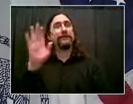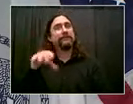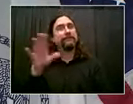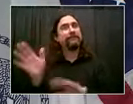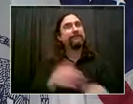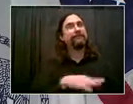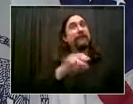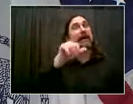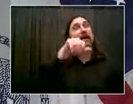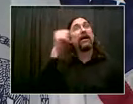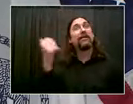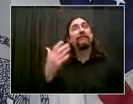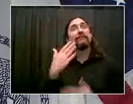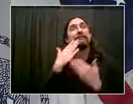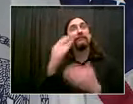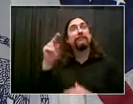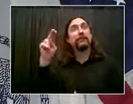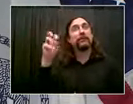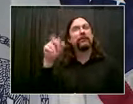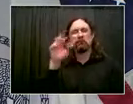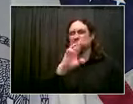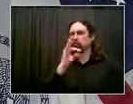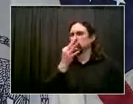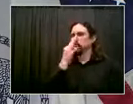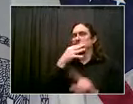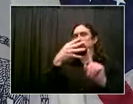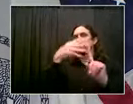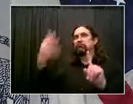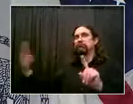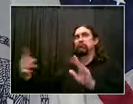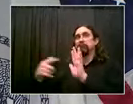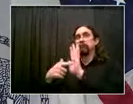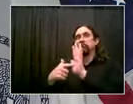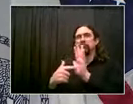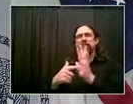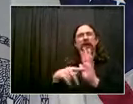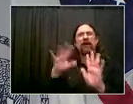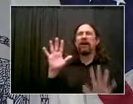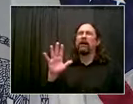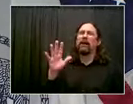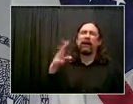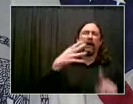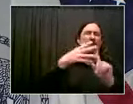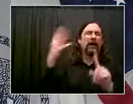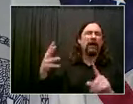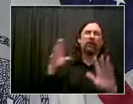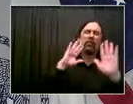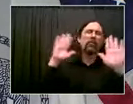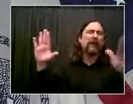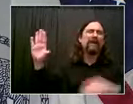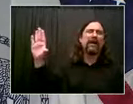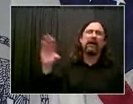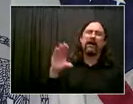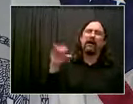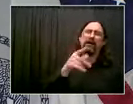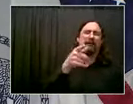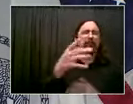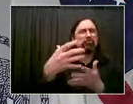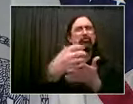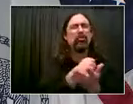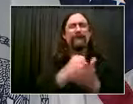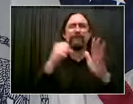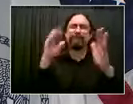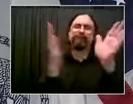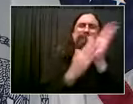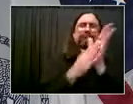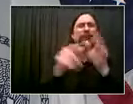just wonderful. And again, you earned it. You earned it, everything you did, all New Yorkers. And you can make it even better by